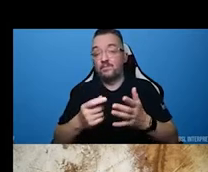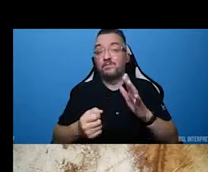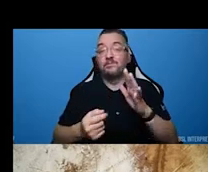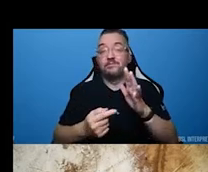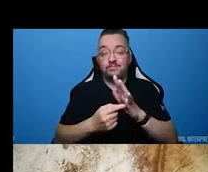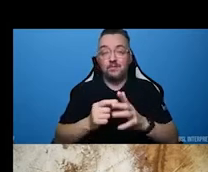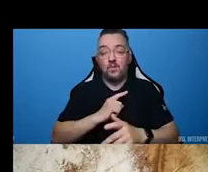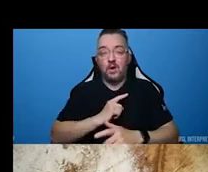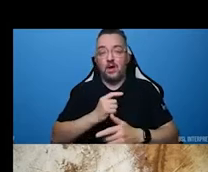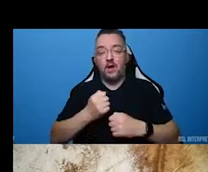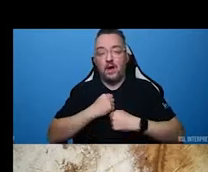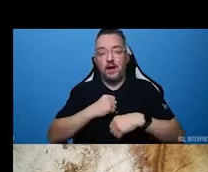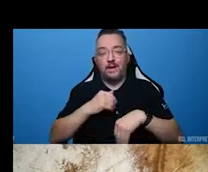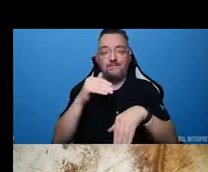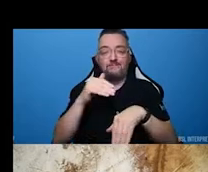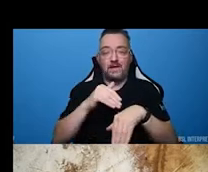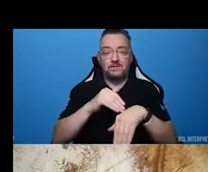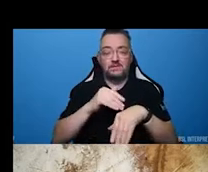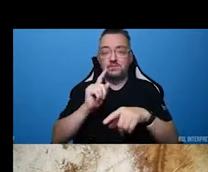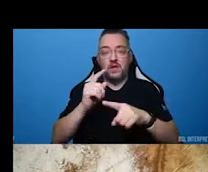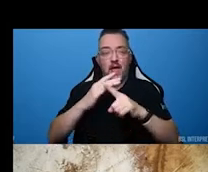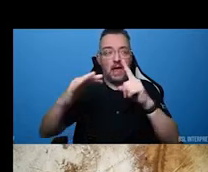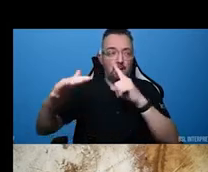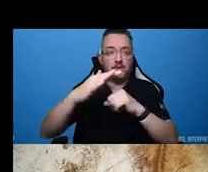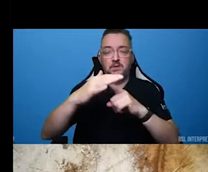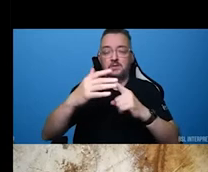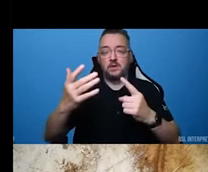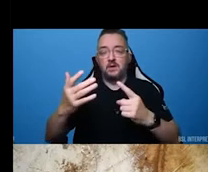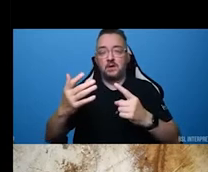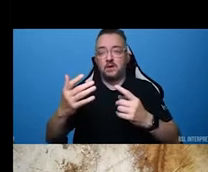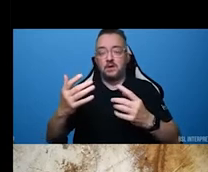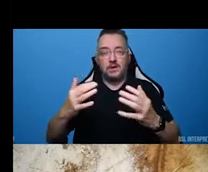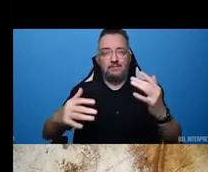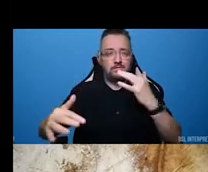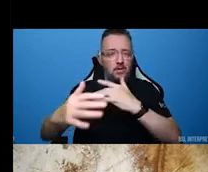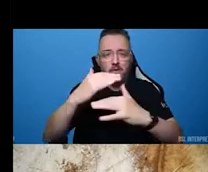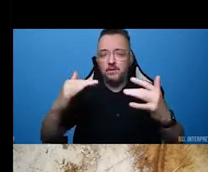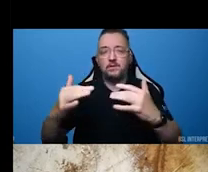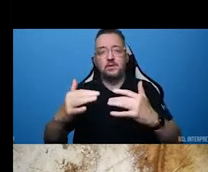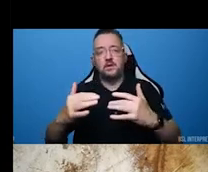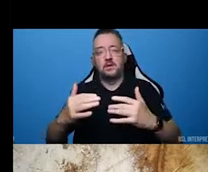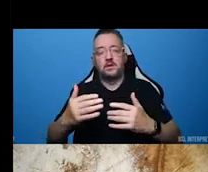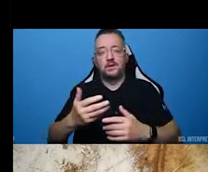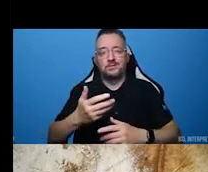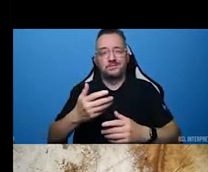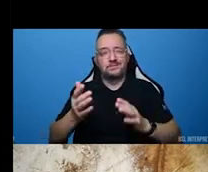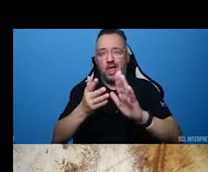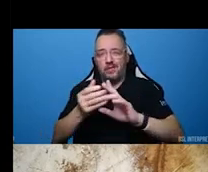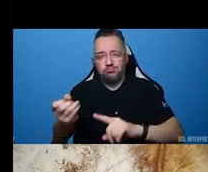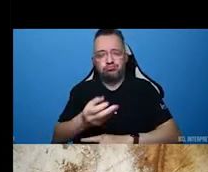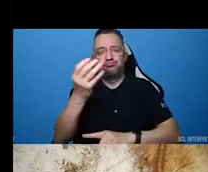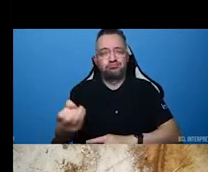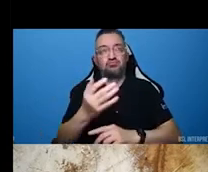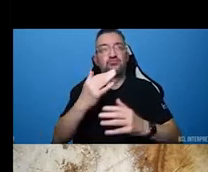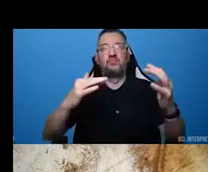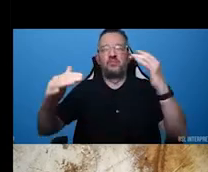terms of our impact on the climate, our environment, the nature of pollution that we emit, not only in the air,